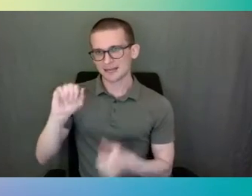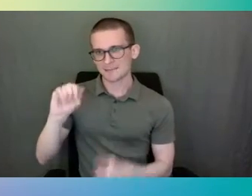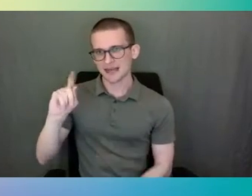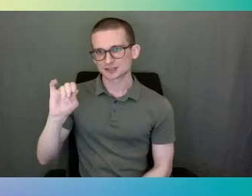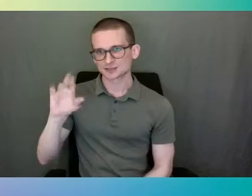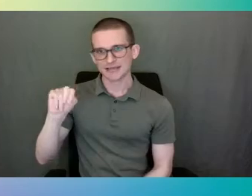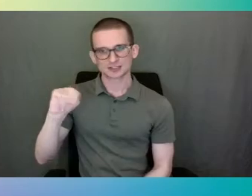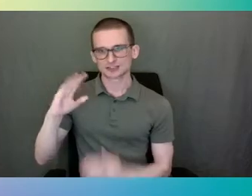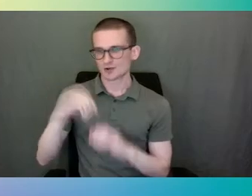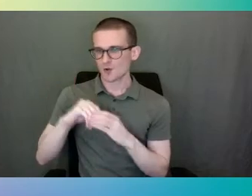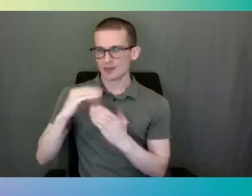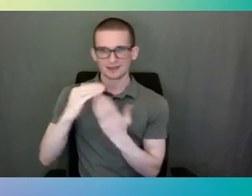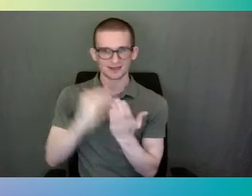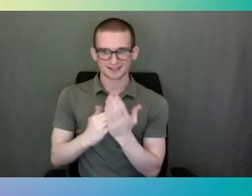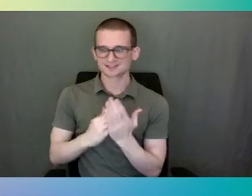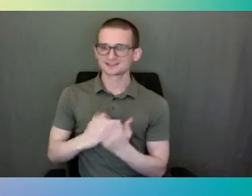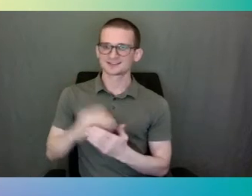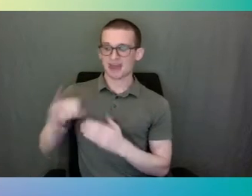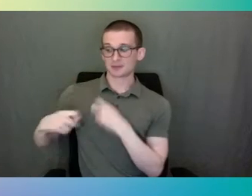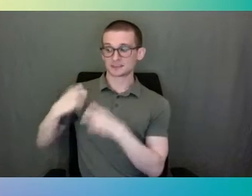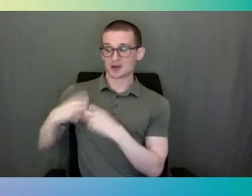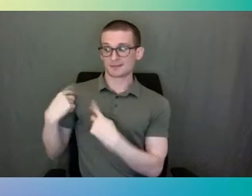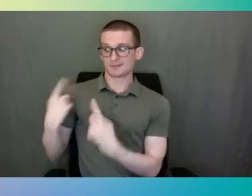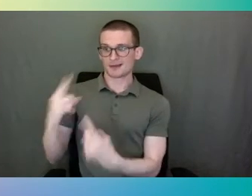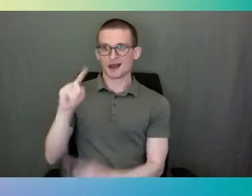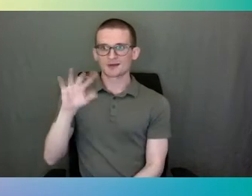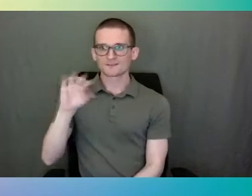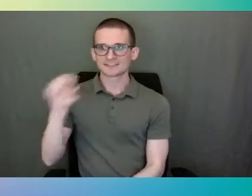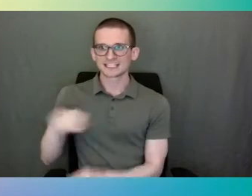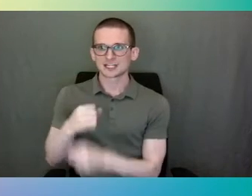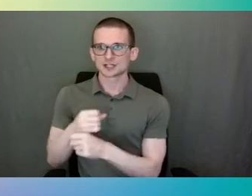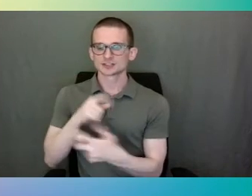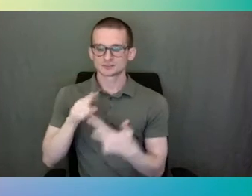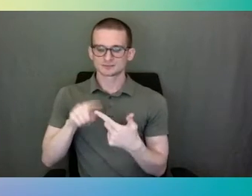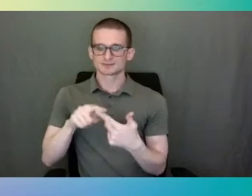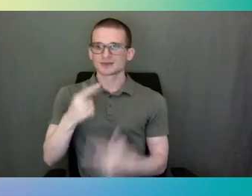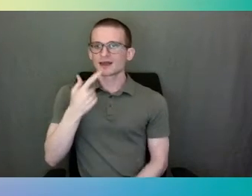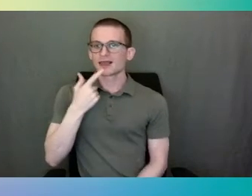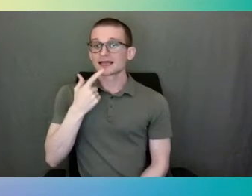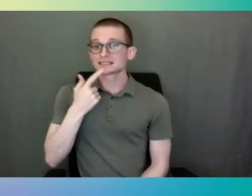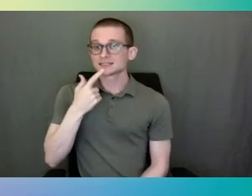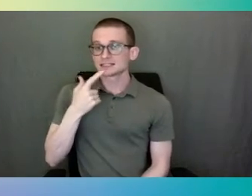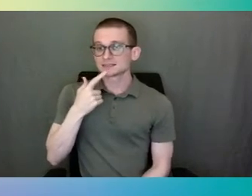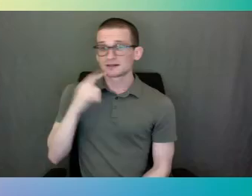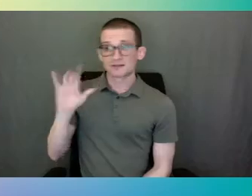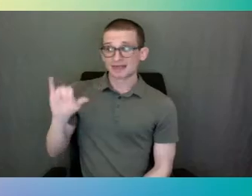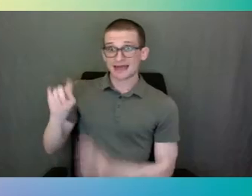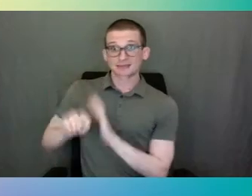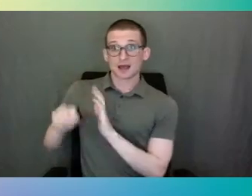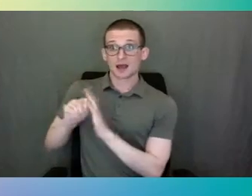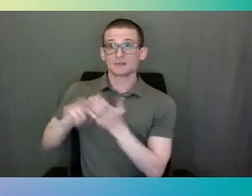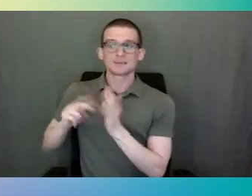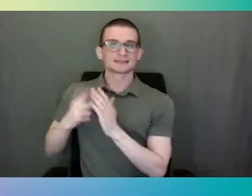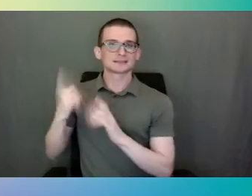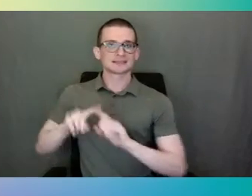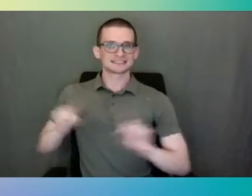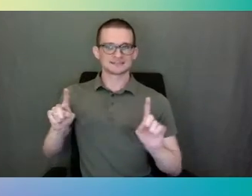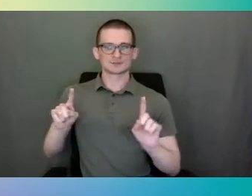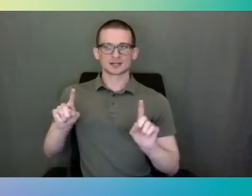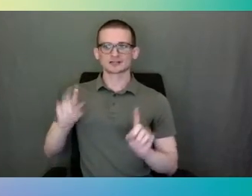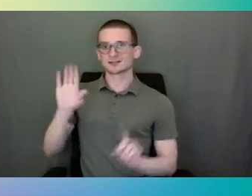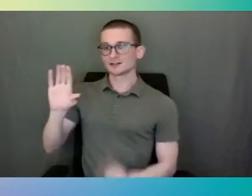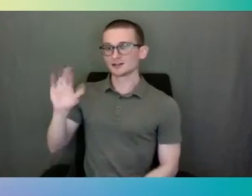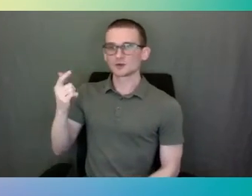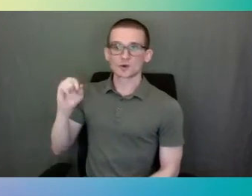point. Lesbianism, but it's not the same meaning that we have. Lesbianism at the time meant rubbing genitals on the thigh of another person.